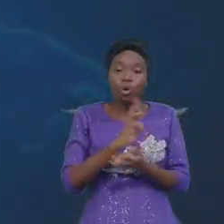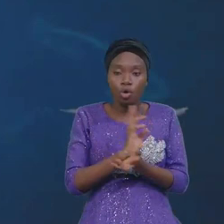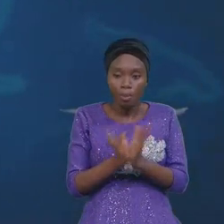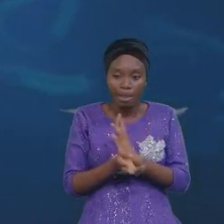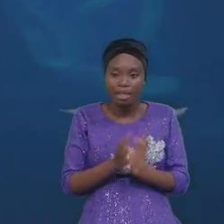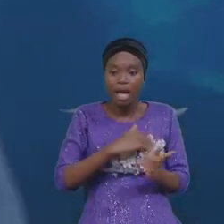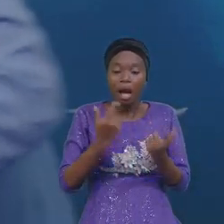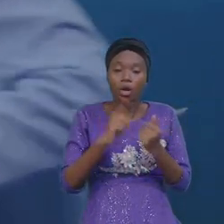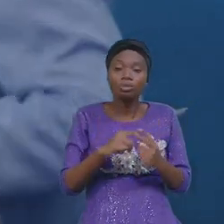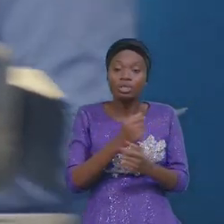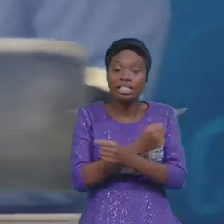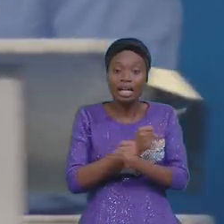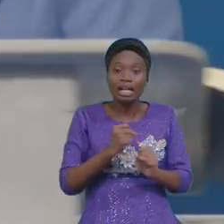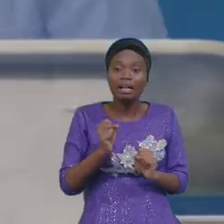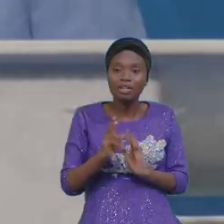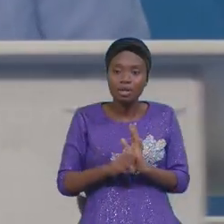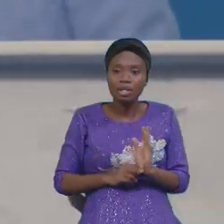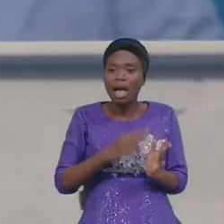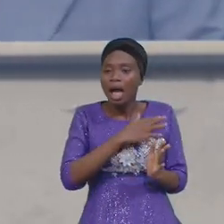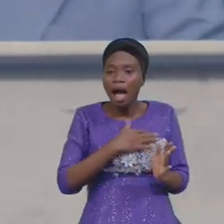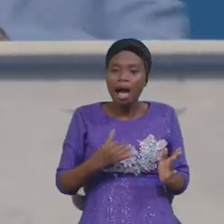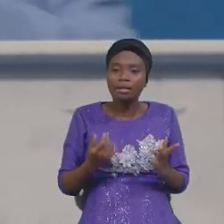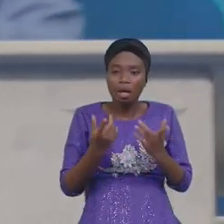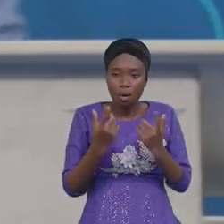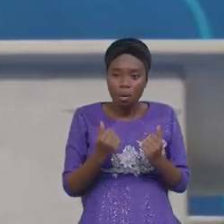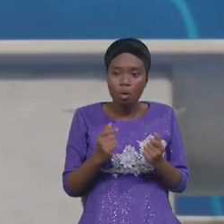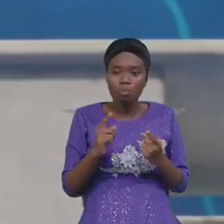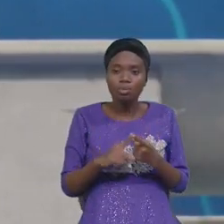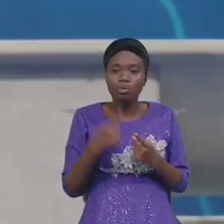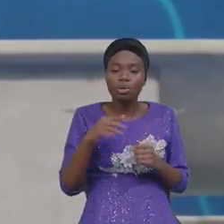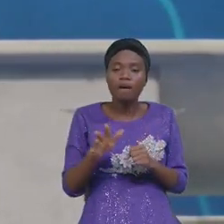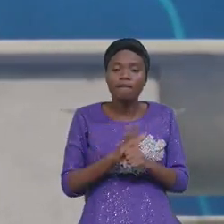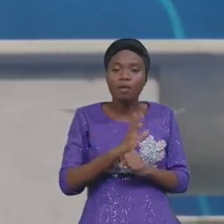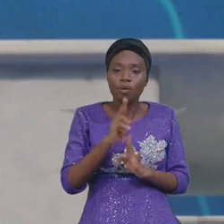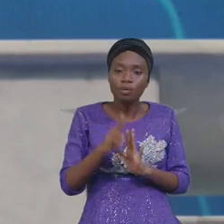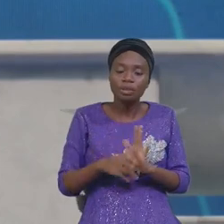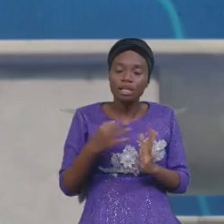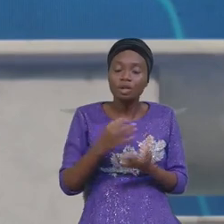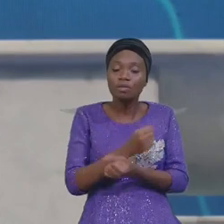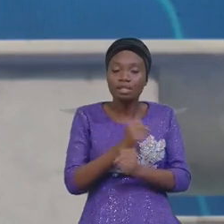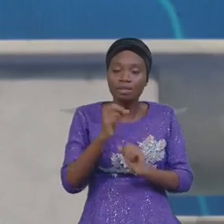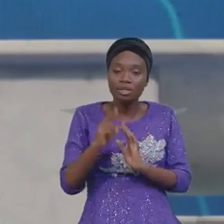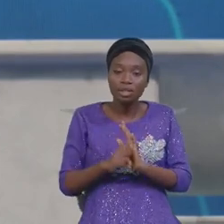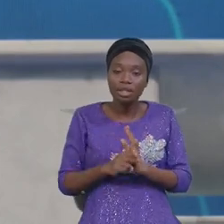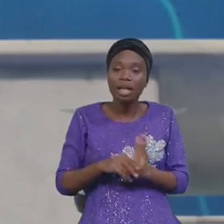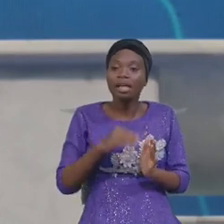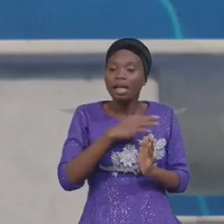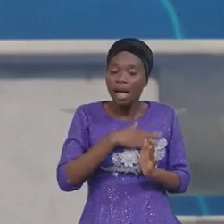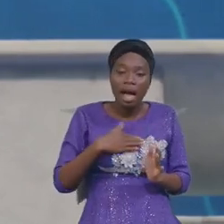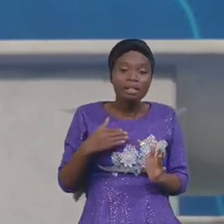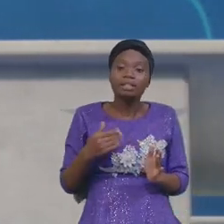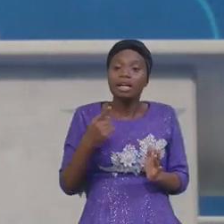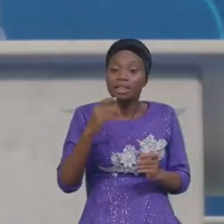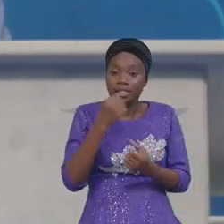to salvation, and you'll come to the fullness of salvation, an initial salvation.